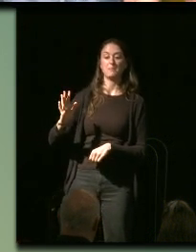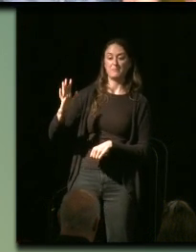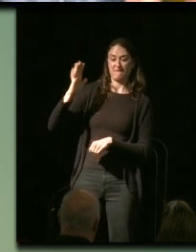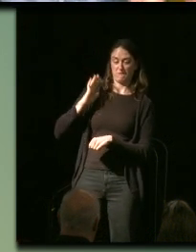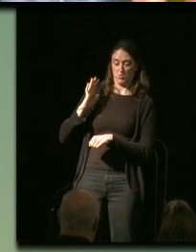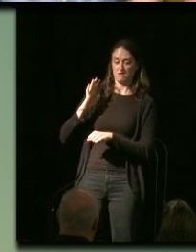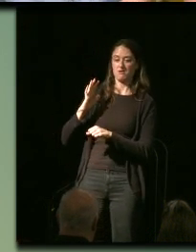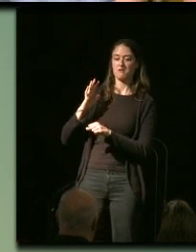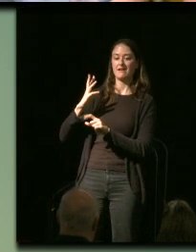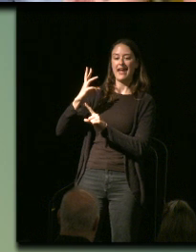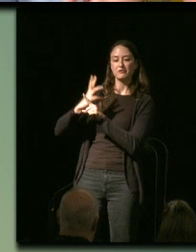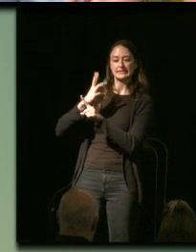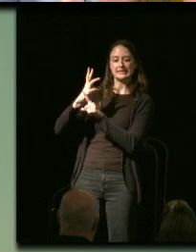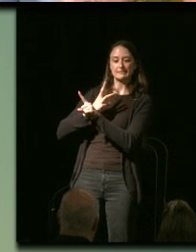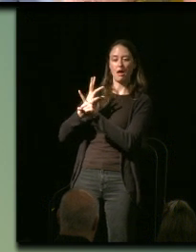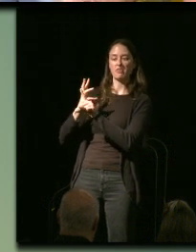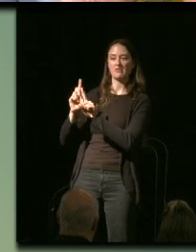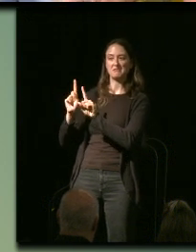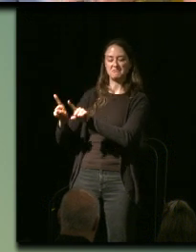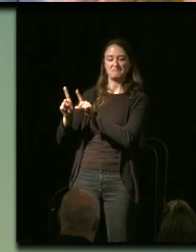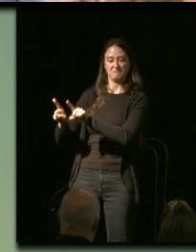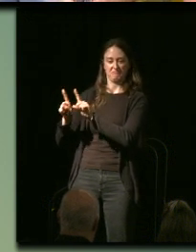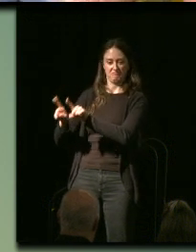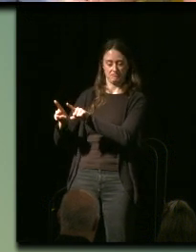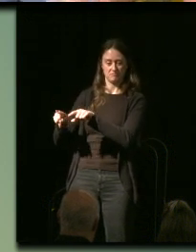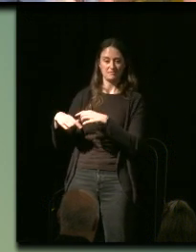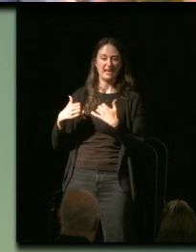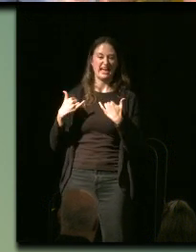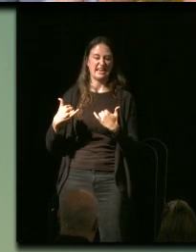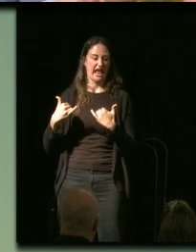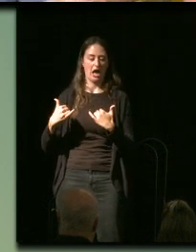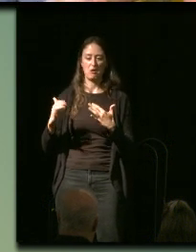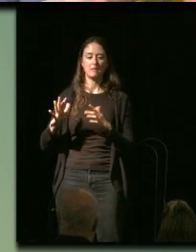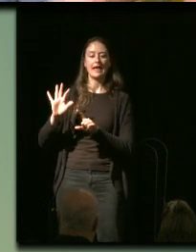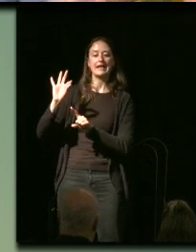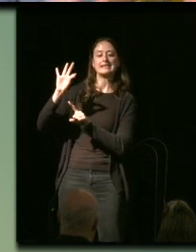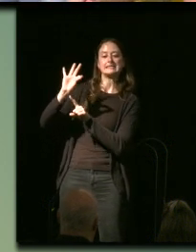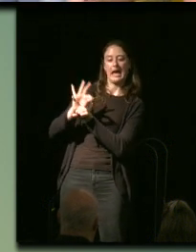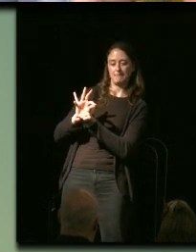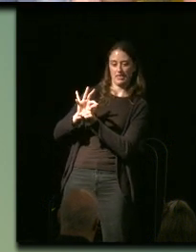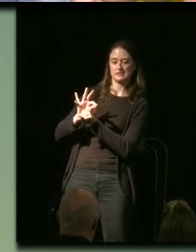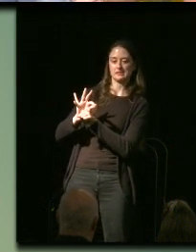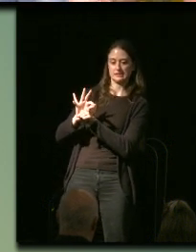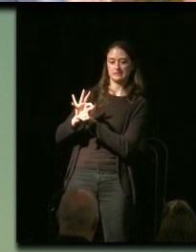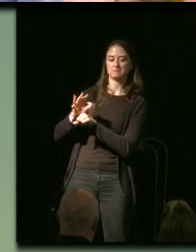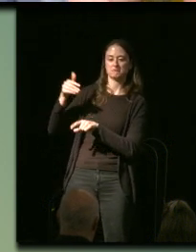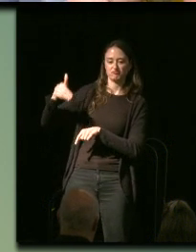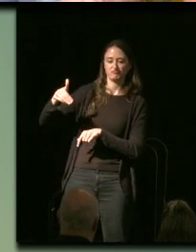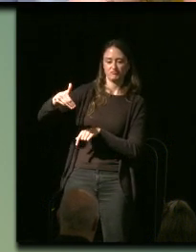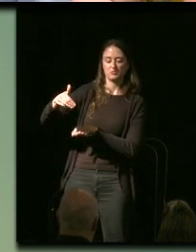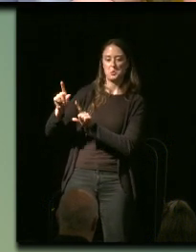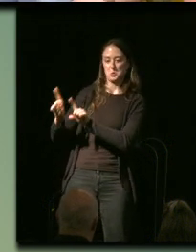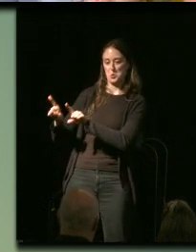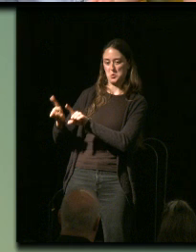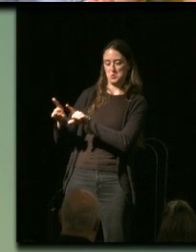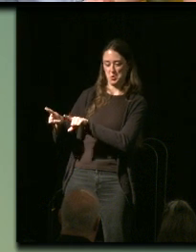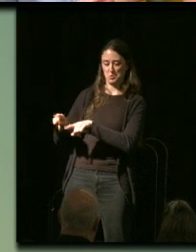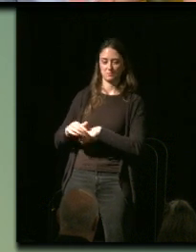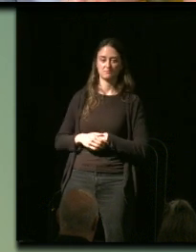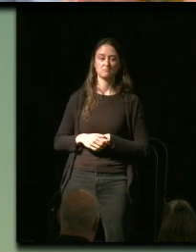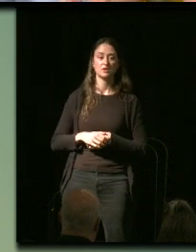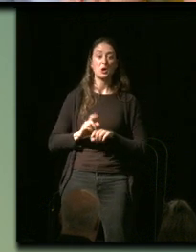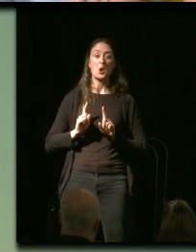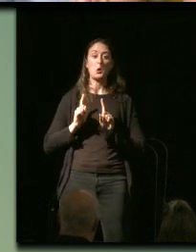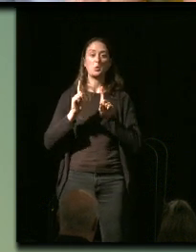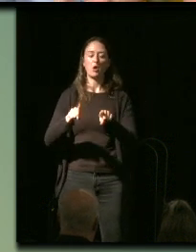months. So our experience at the Wilmer Eye Institute has been lovely. The clinicians are excellent,